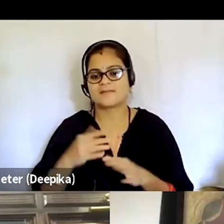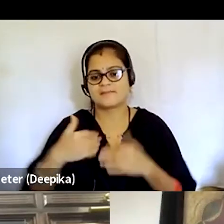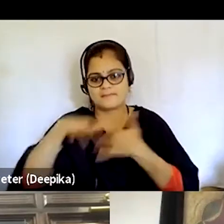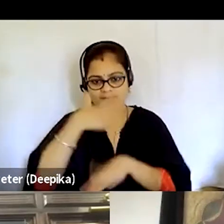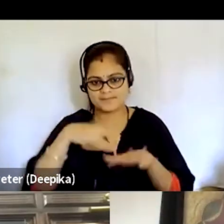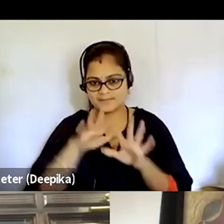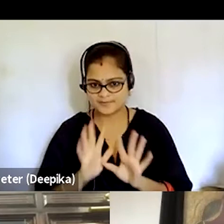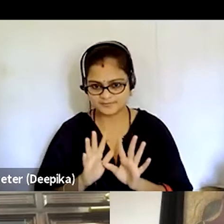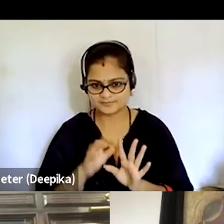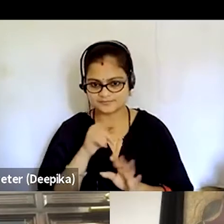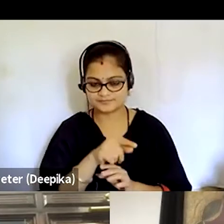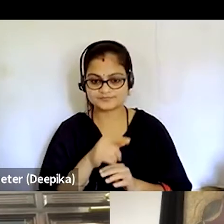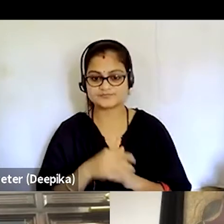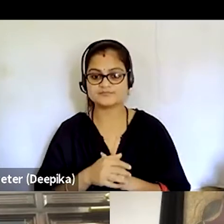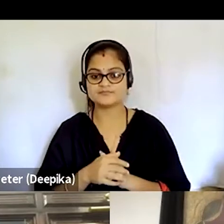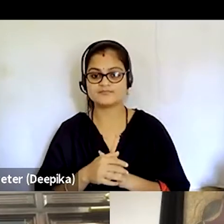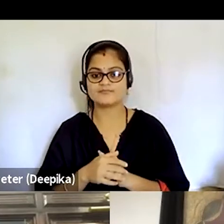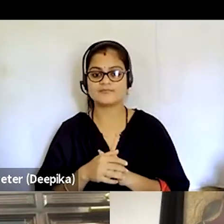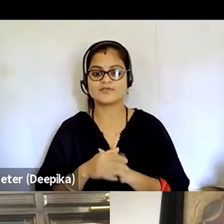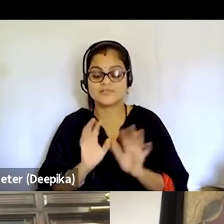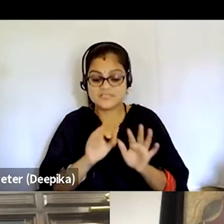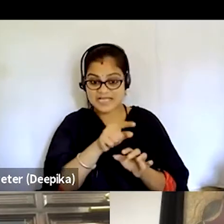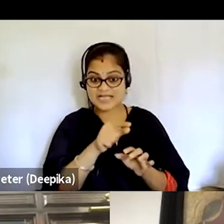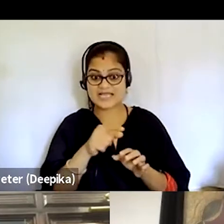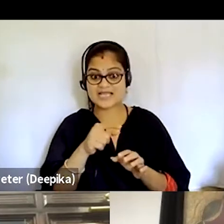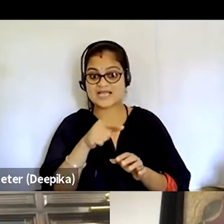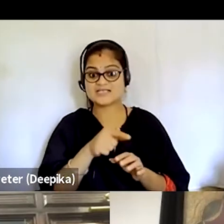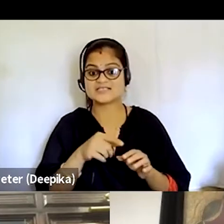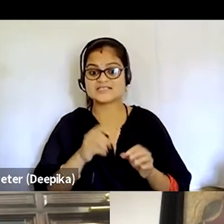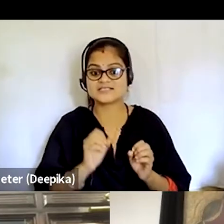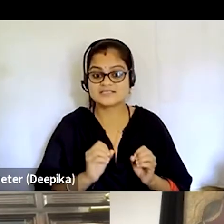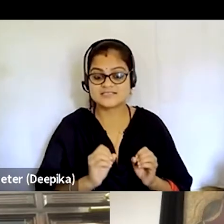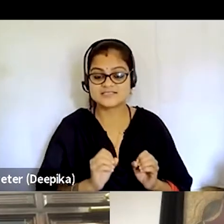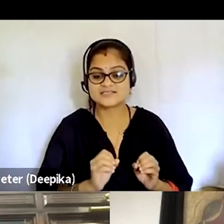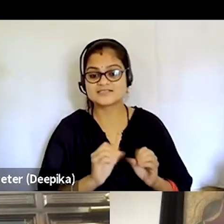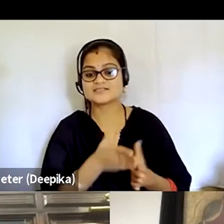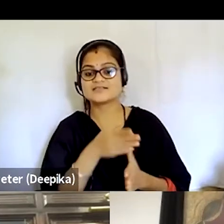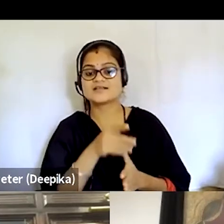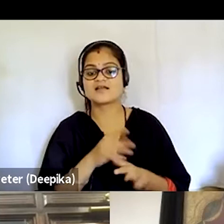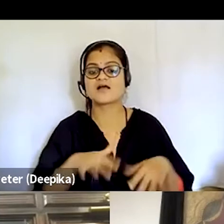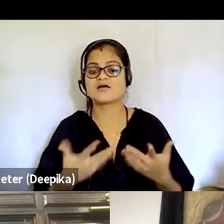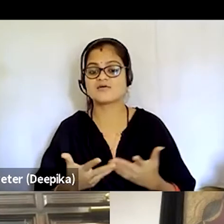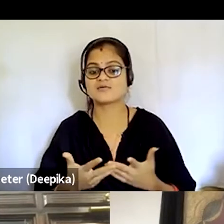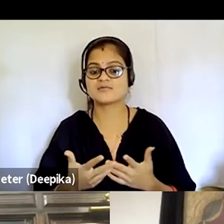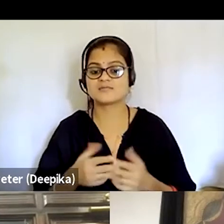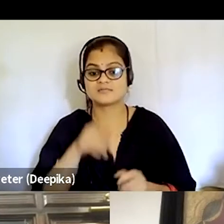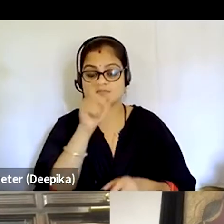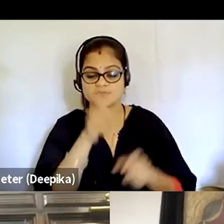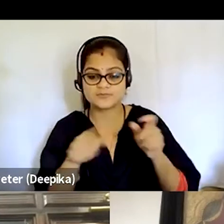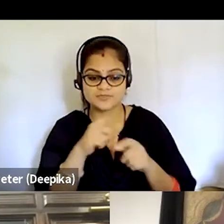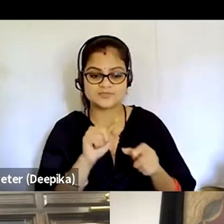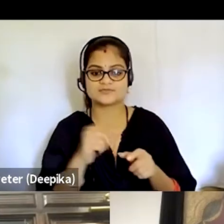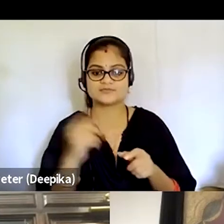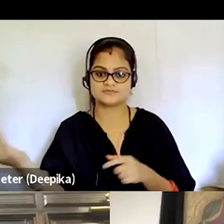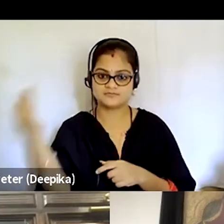And it started off as a very community driven space that people hung